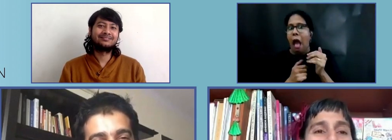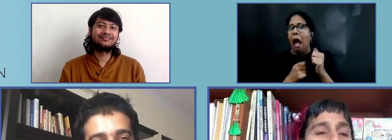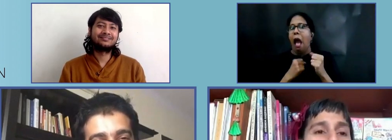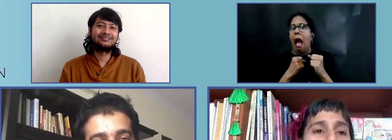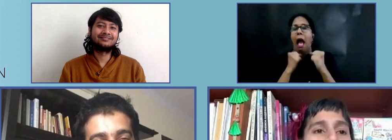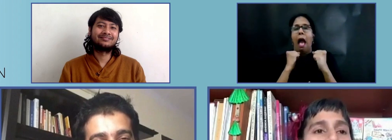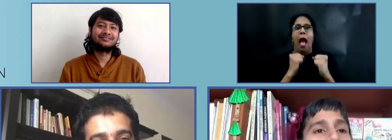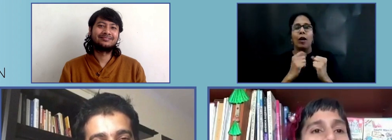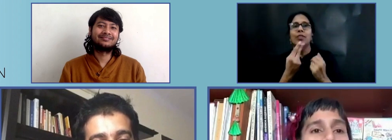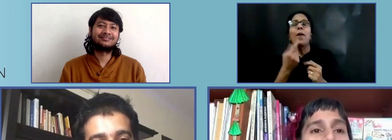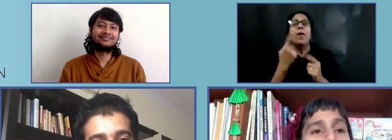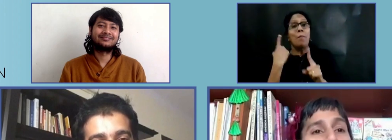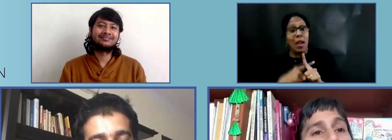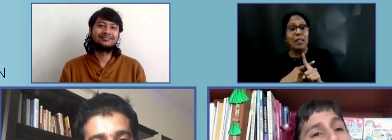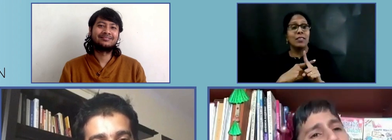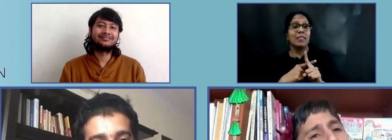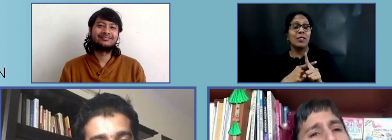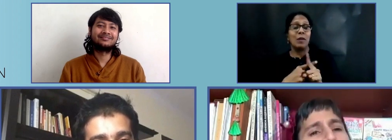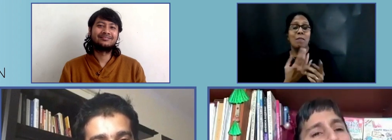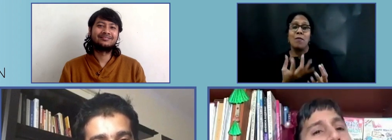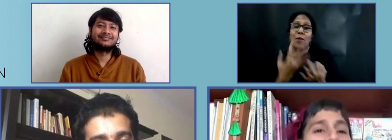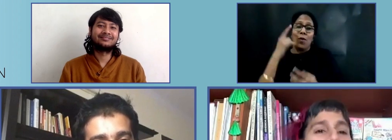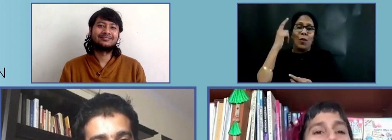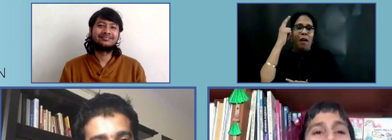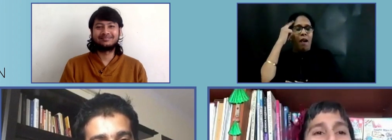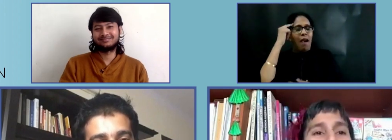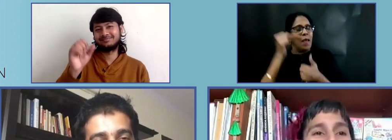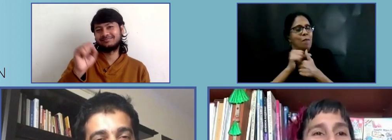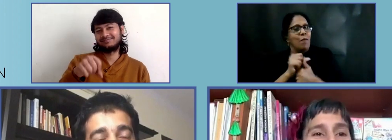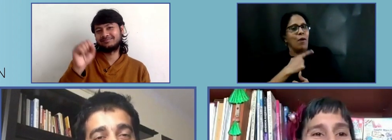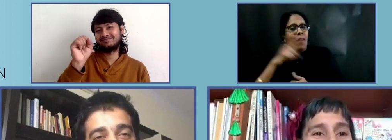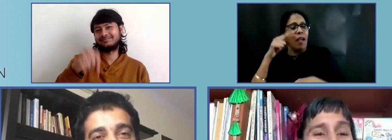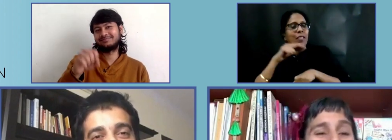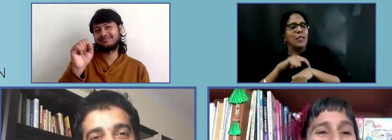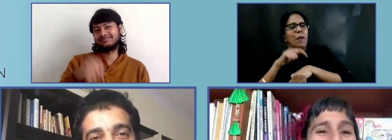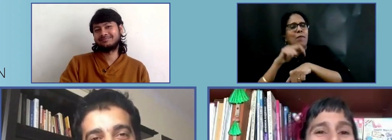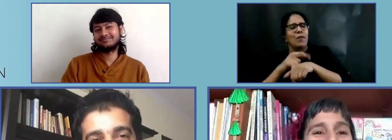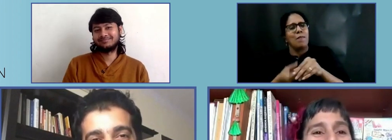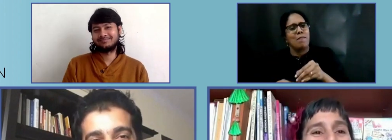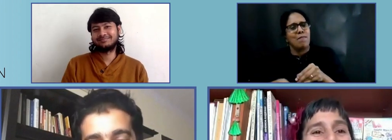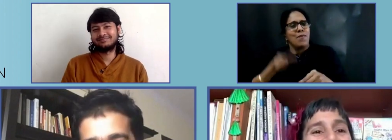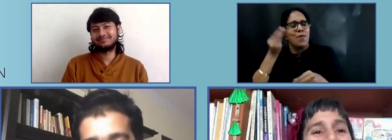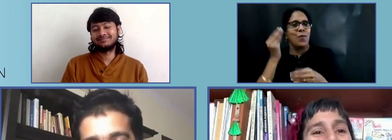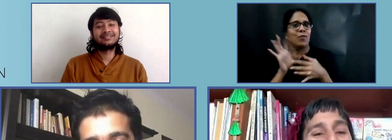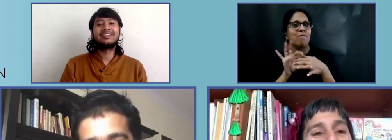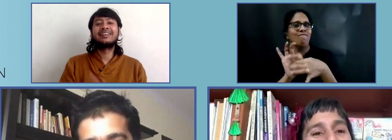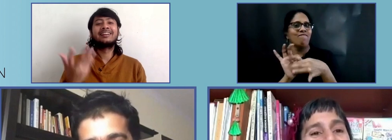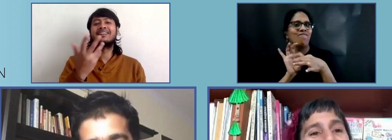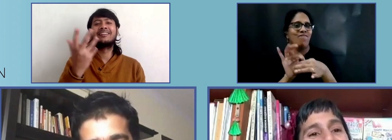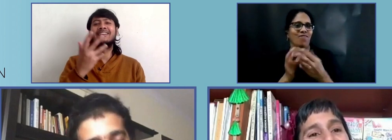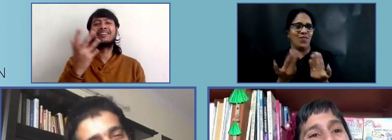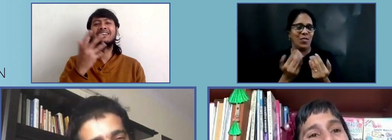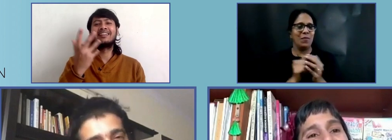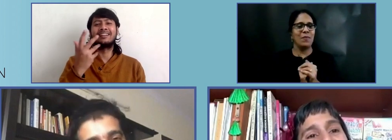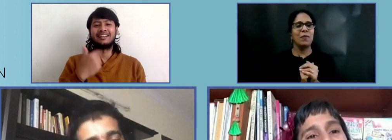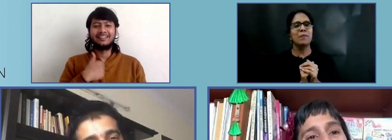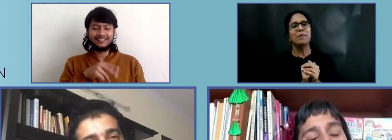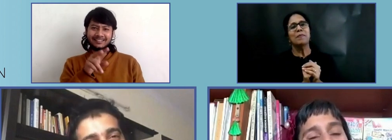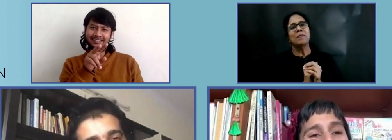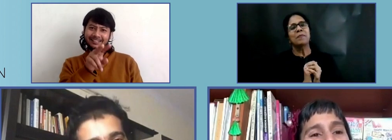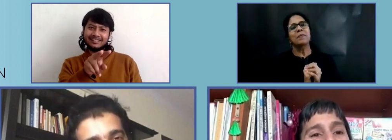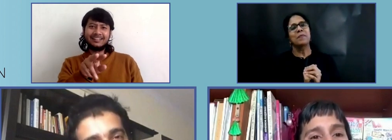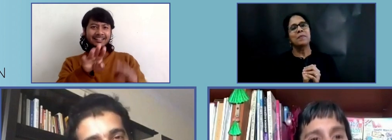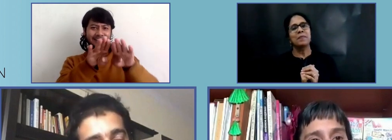memorable, and you can spend more and more times with them, I guess. Yeah, because you know, what I feel is they are, because